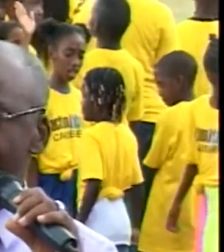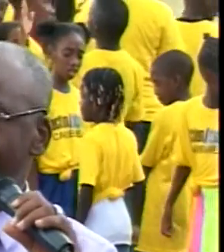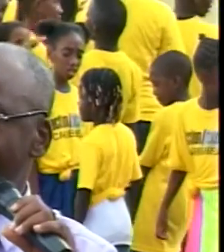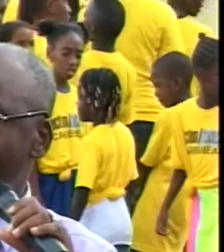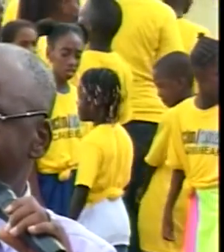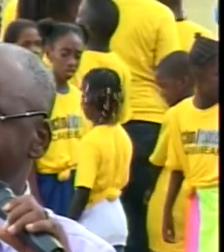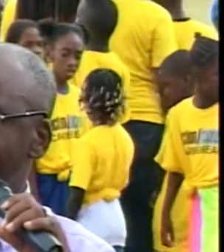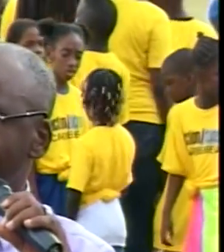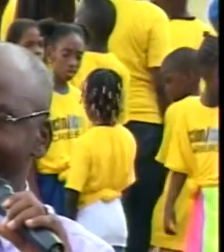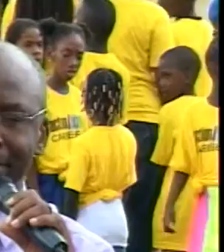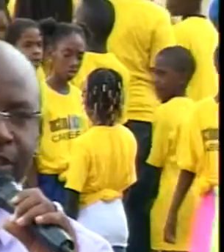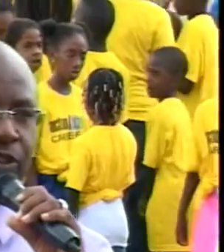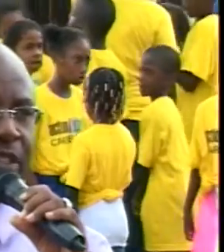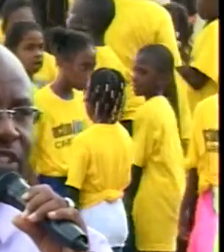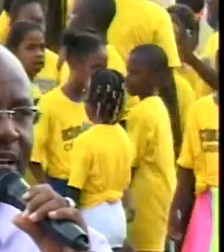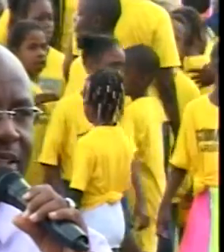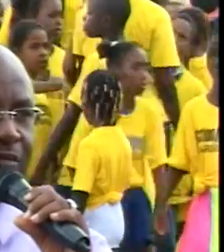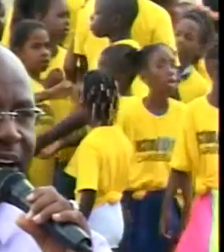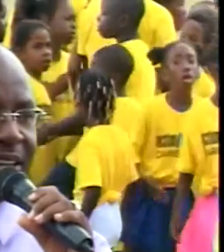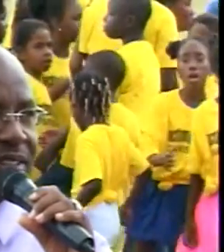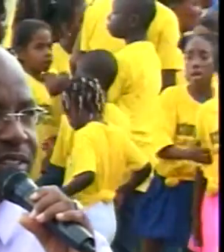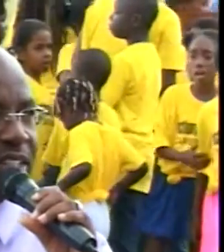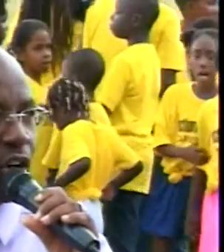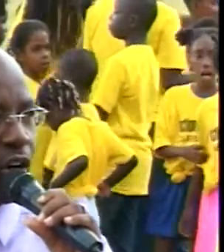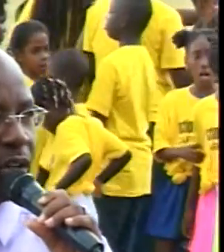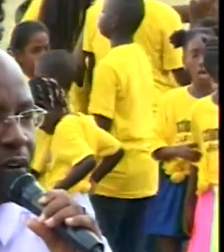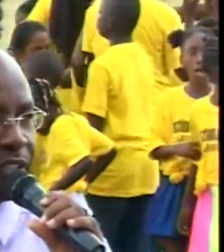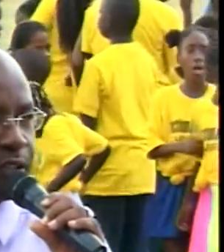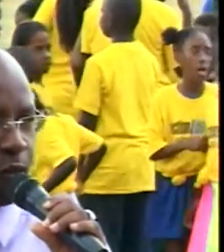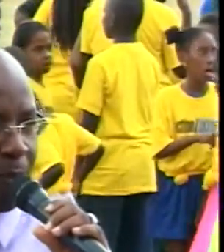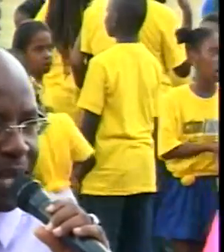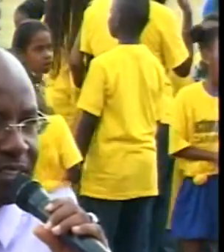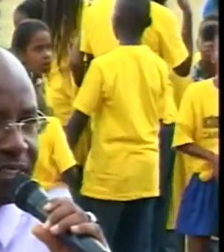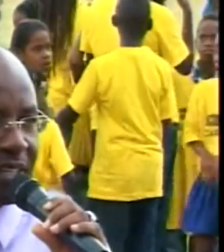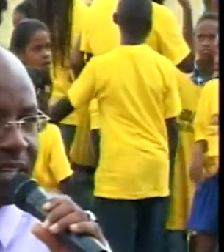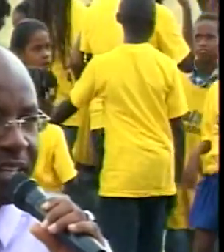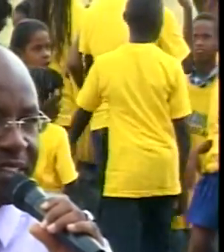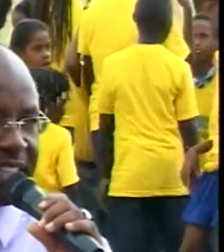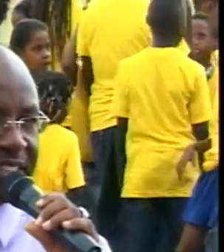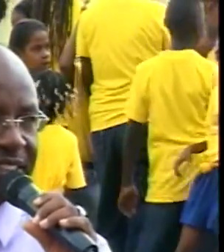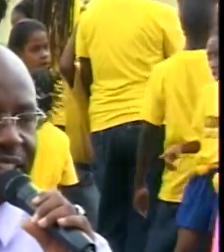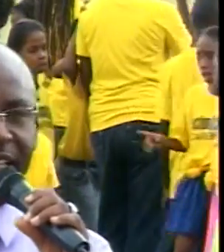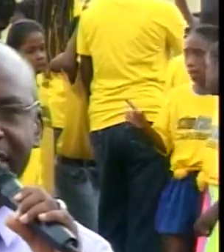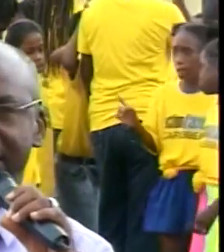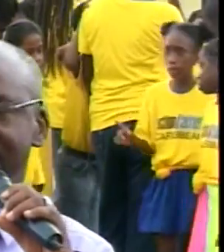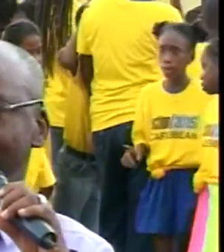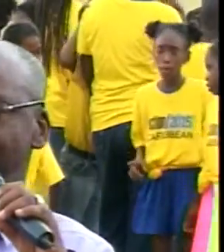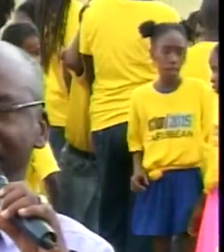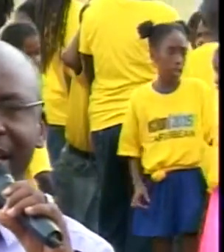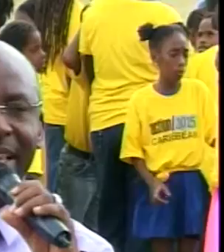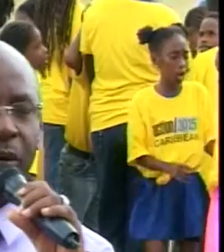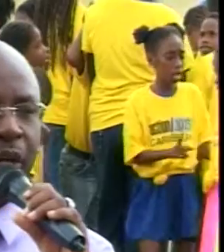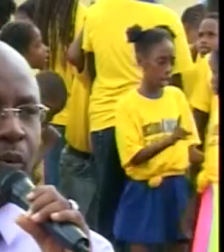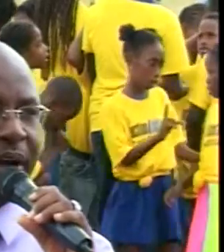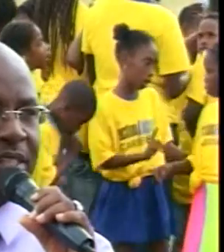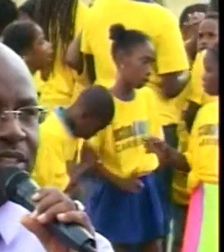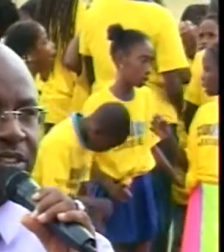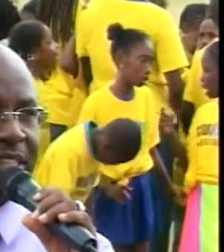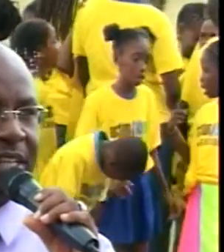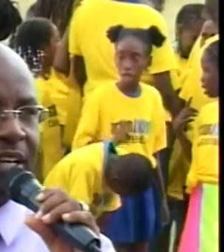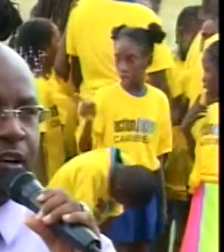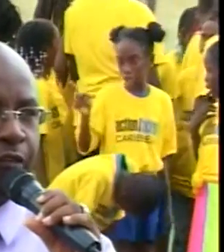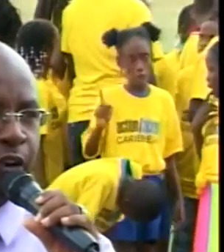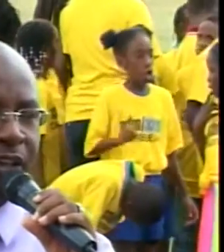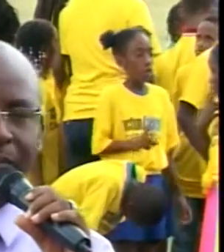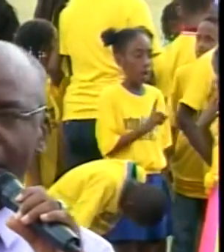negativity and to be able to reject violence in all of its formats. This is something that requires